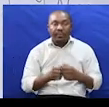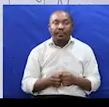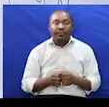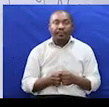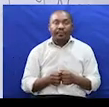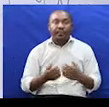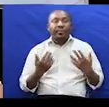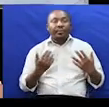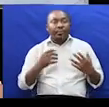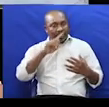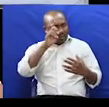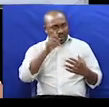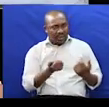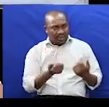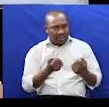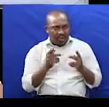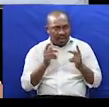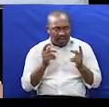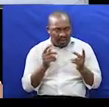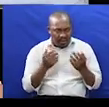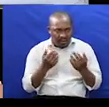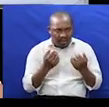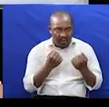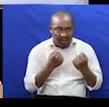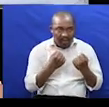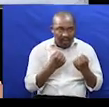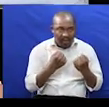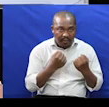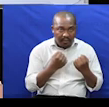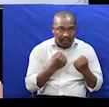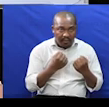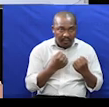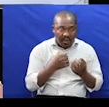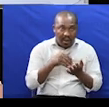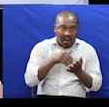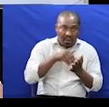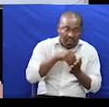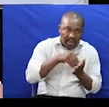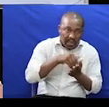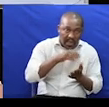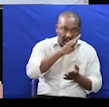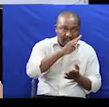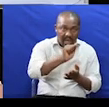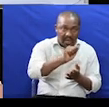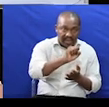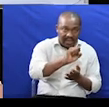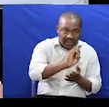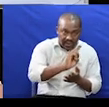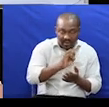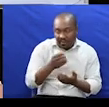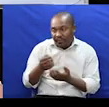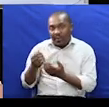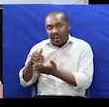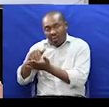is, what if base is weak, and acid is weak? What should I use? So, in case you